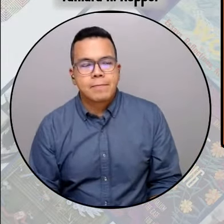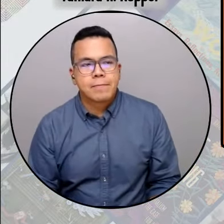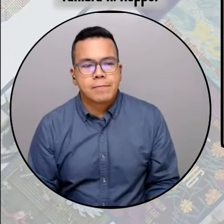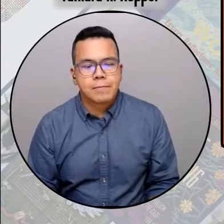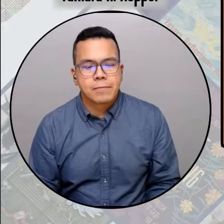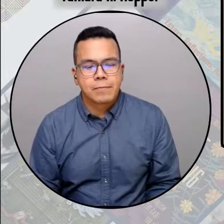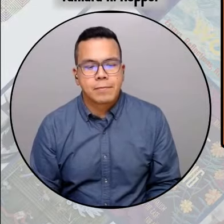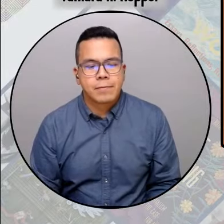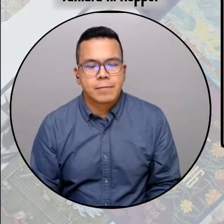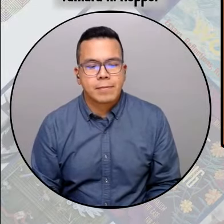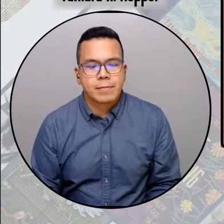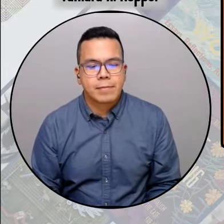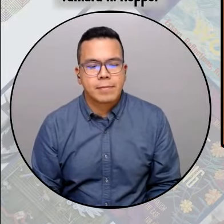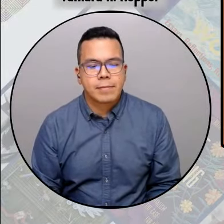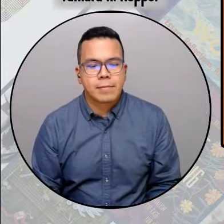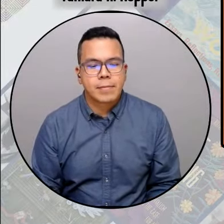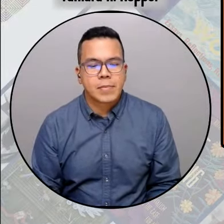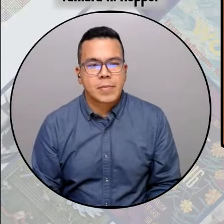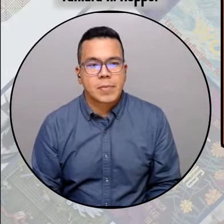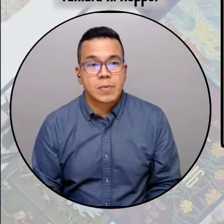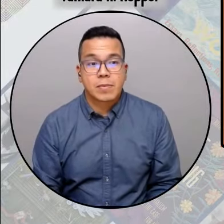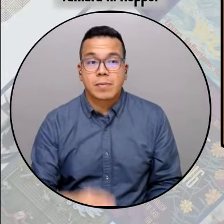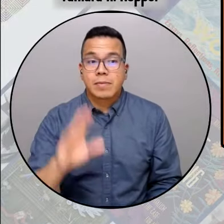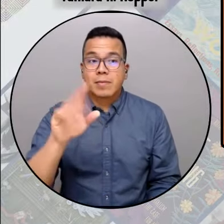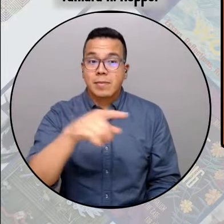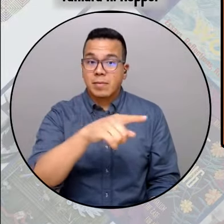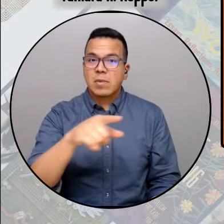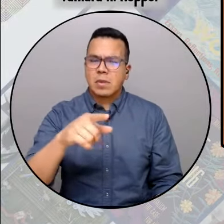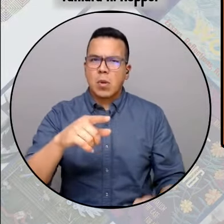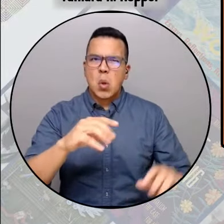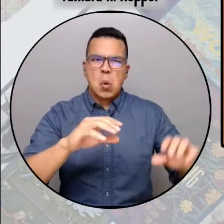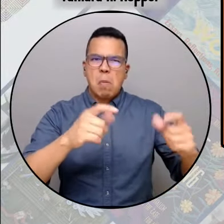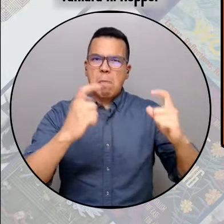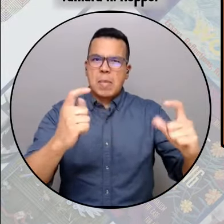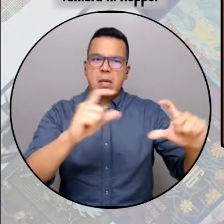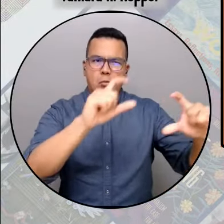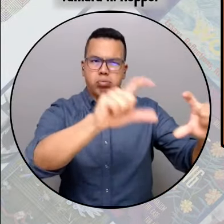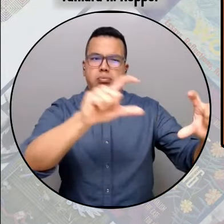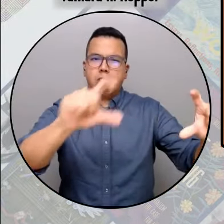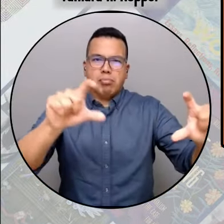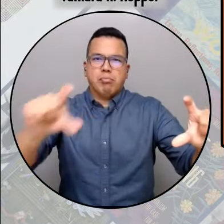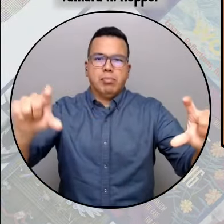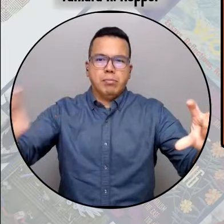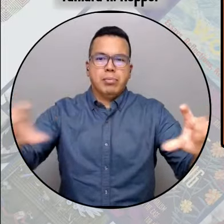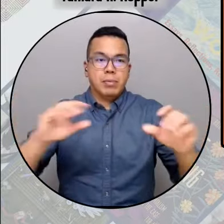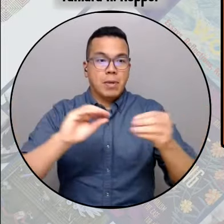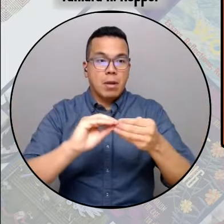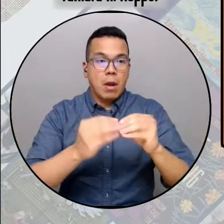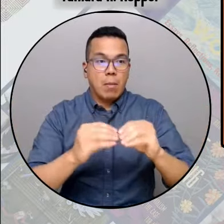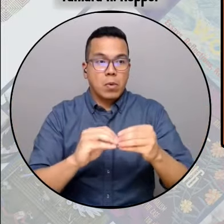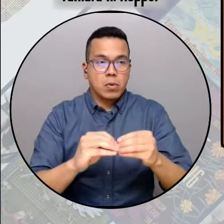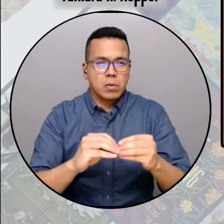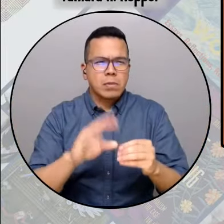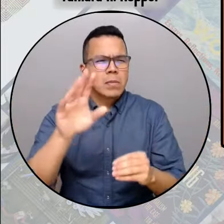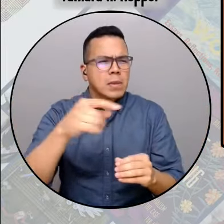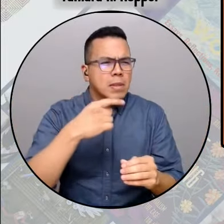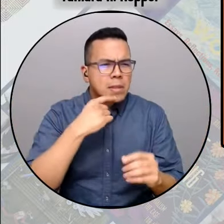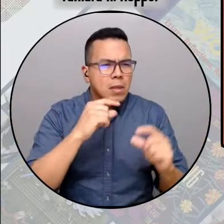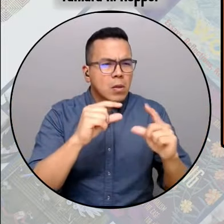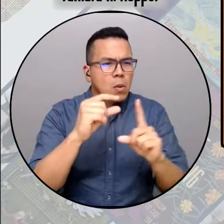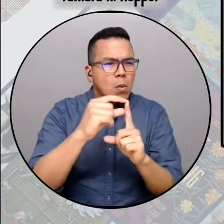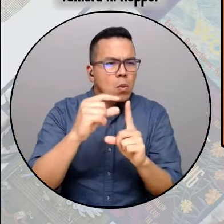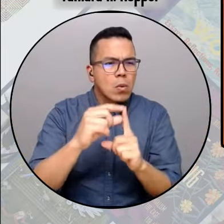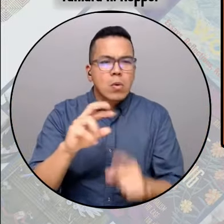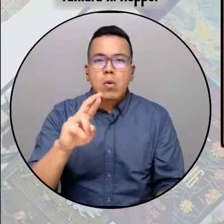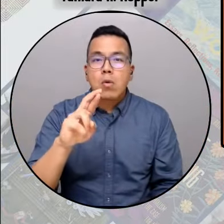here, they like to brag their numbers, okay? So, removals conducted, we're gonna learn about the difference between